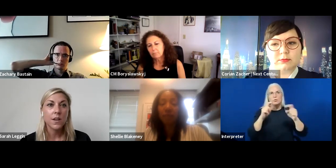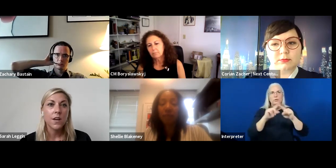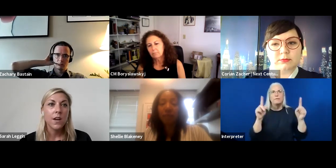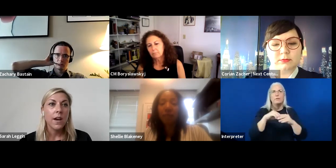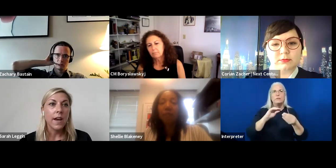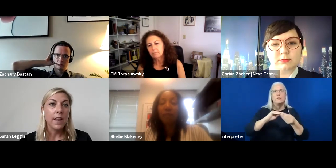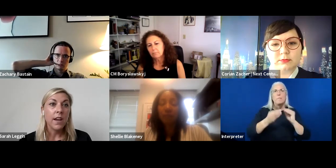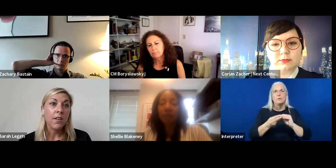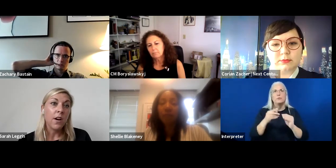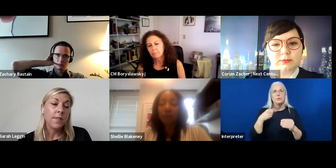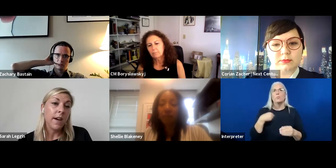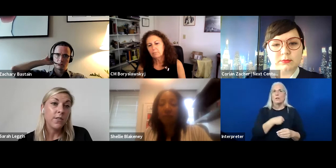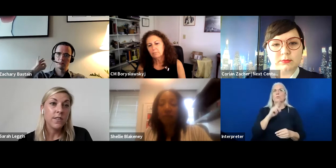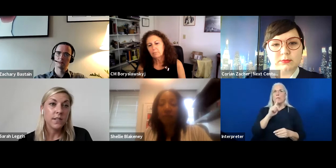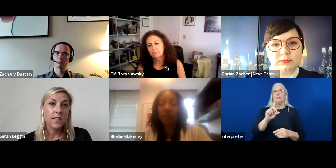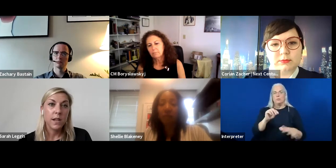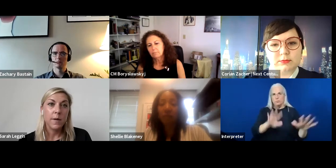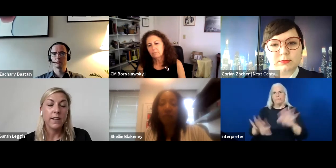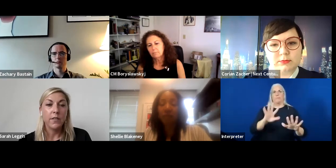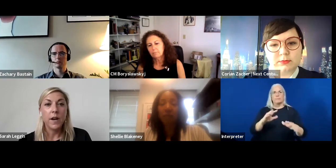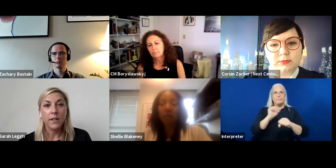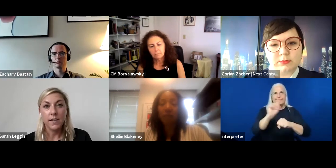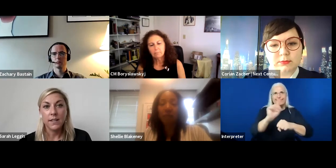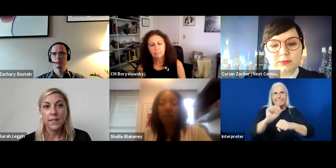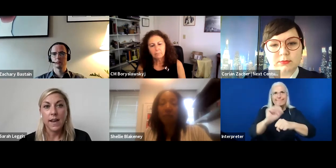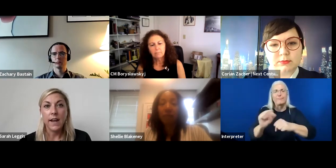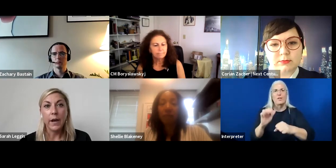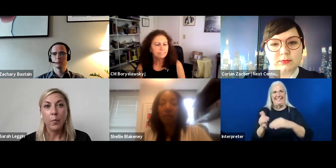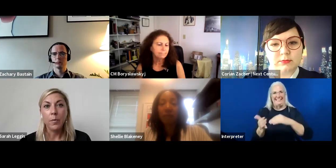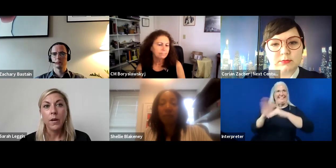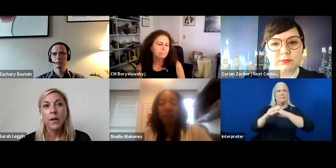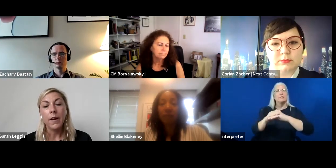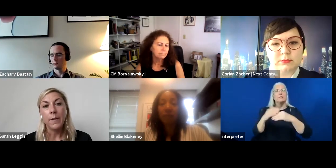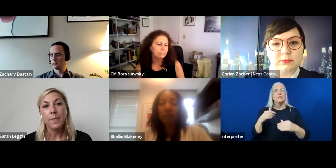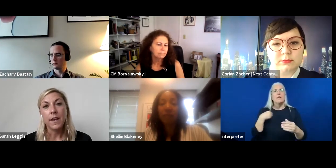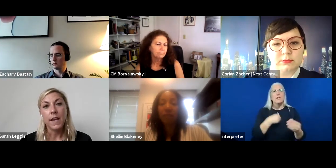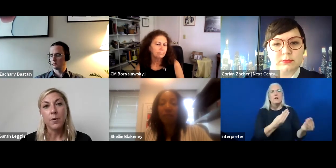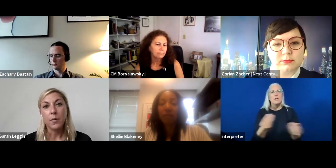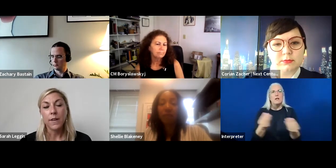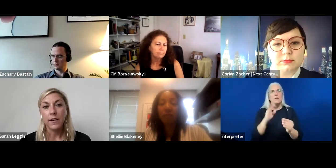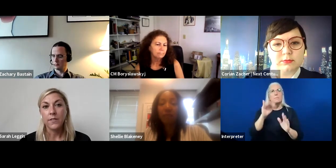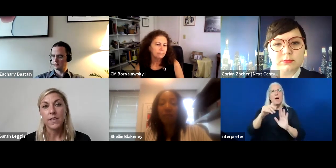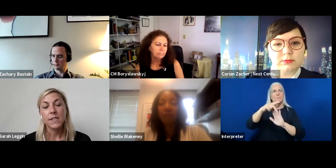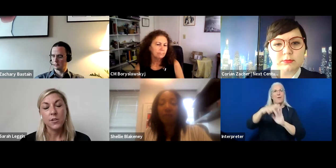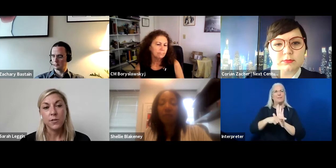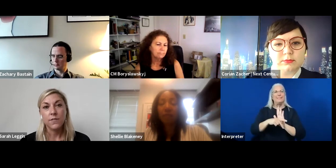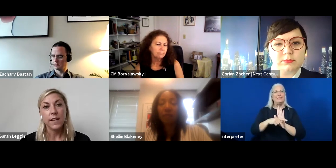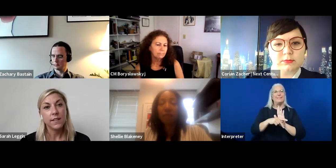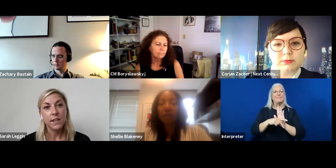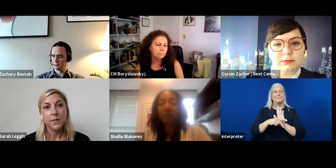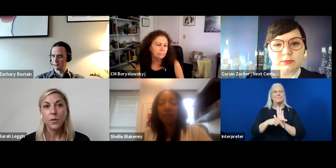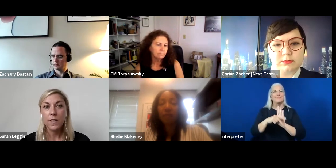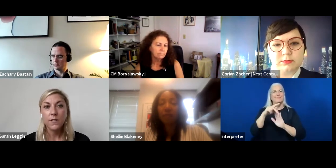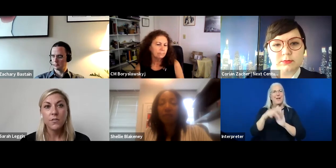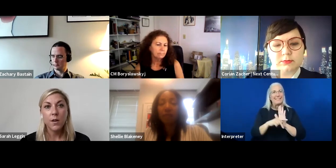use. And that's facilitated by a lot of policies that help enable providers to continue to invest